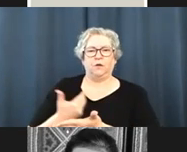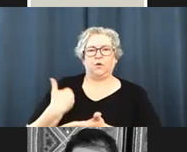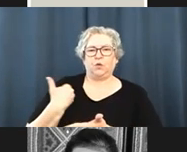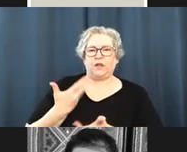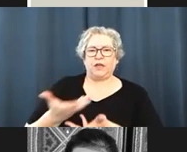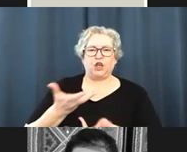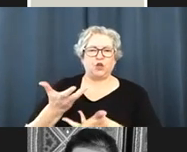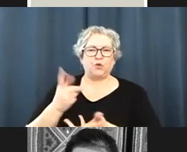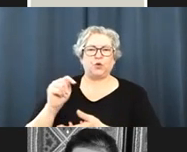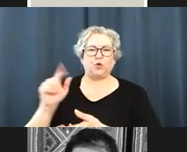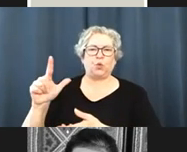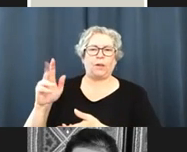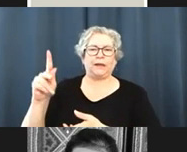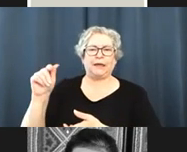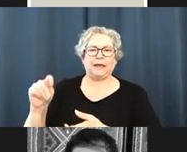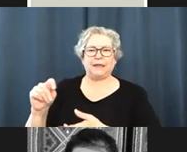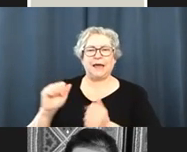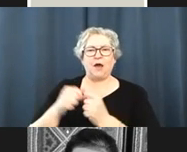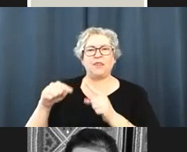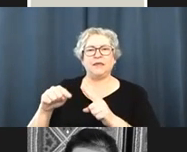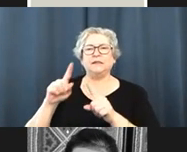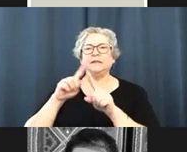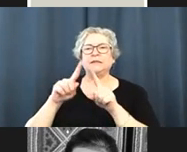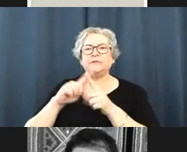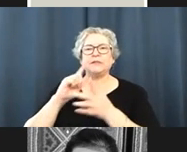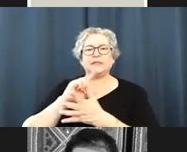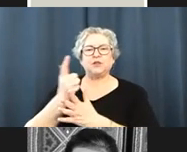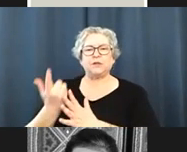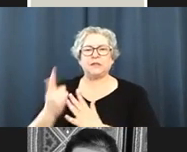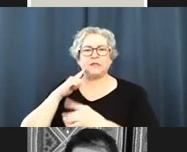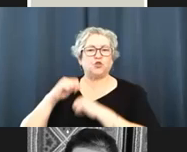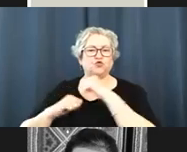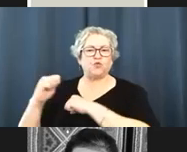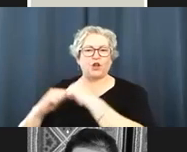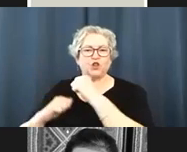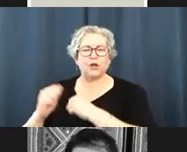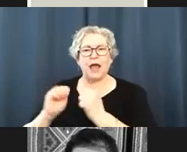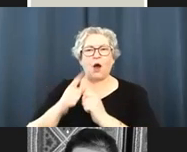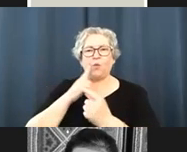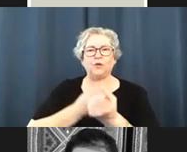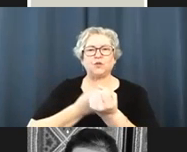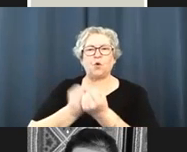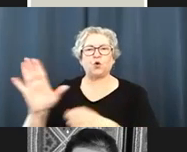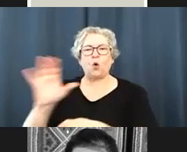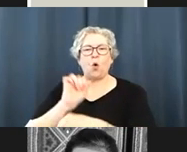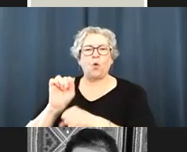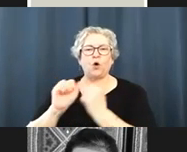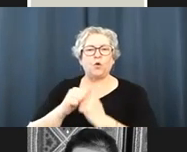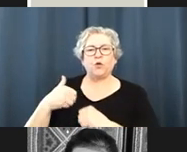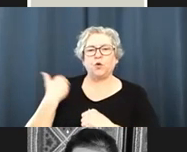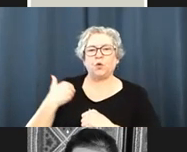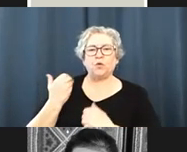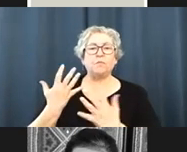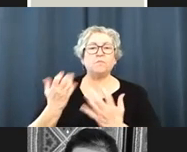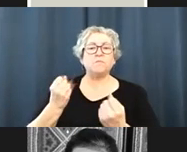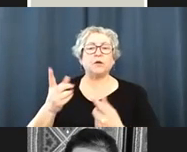that is how the series is structured, and how the series can support your work with youth. A lot of the projects you heard